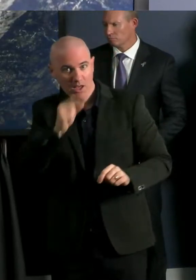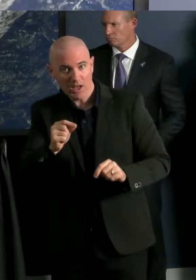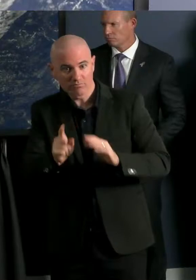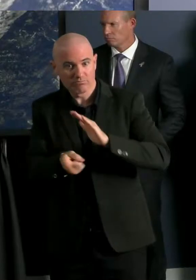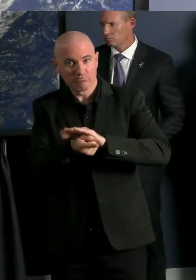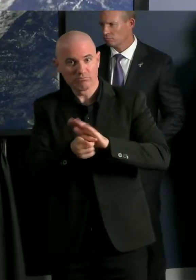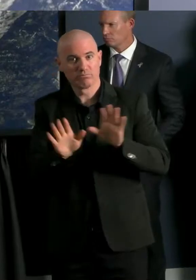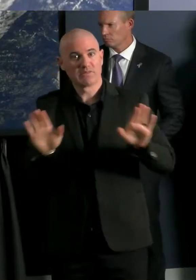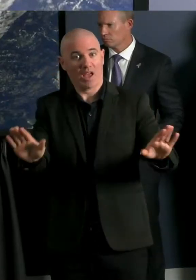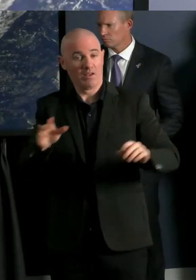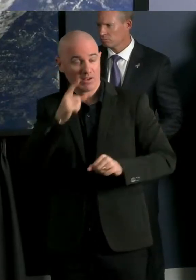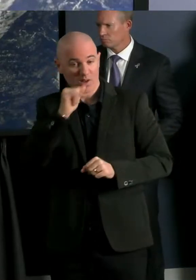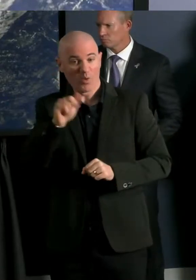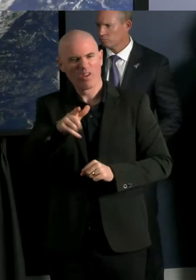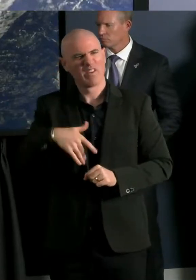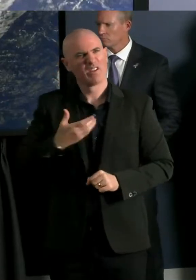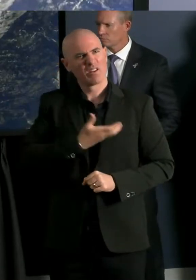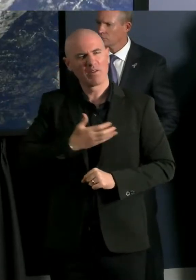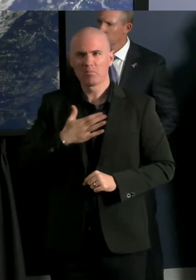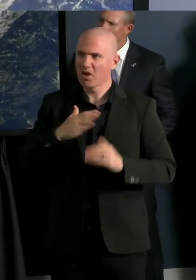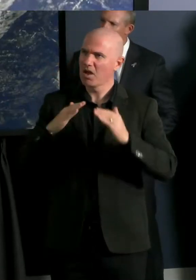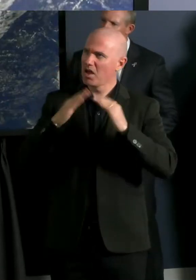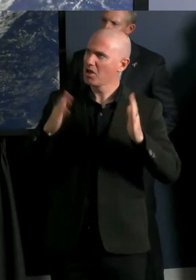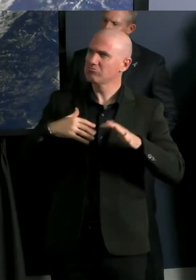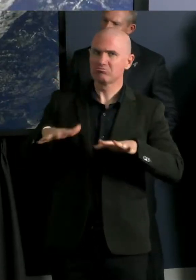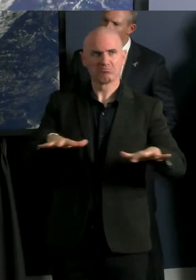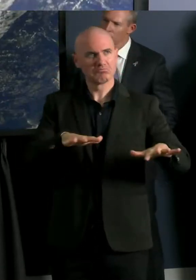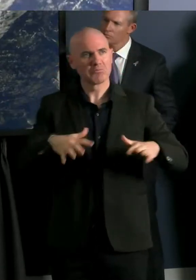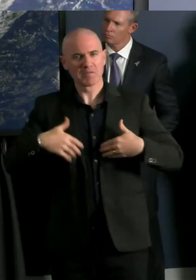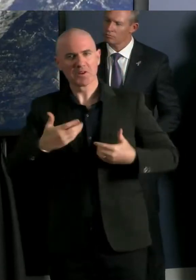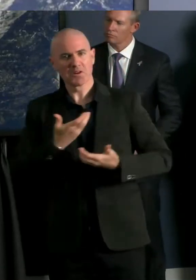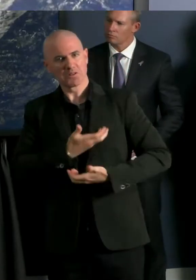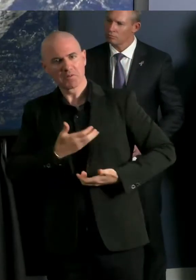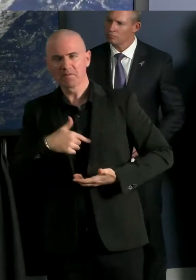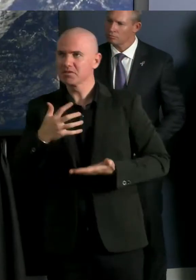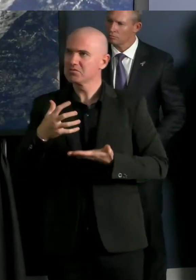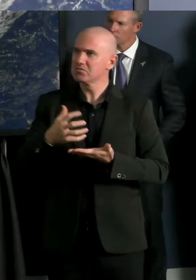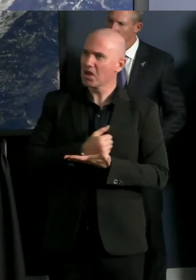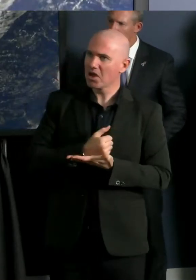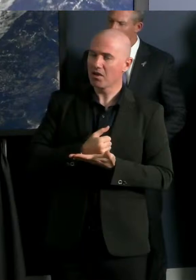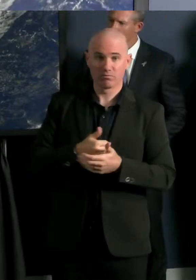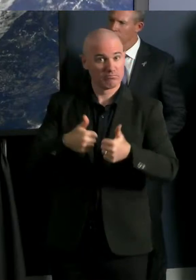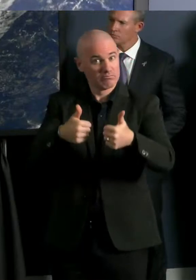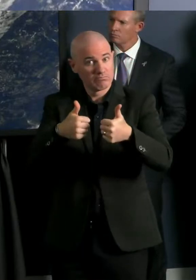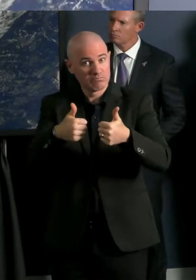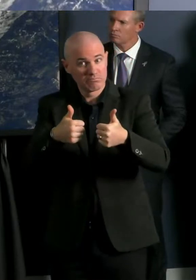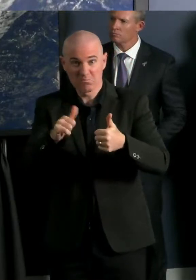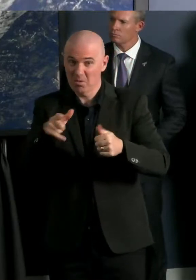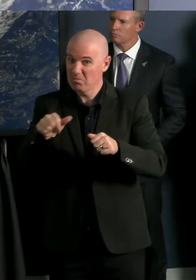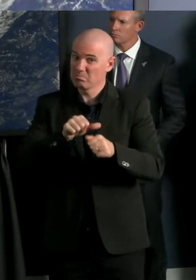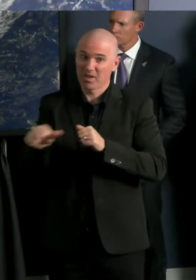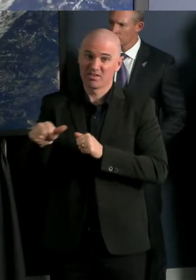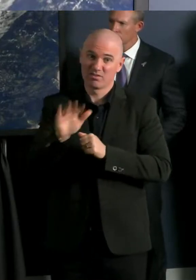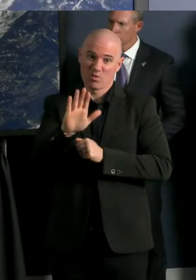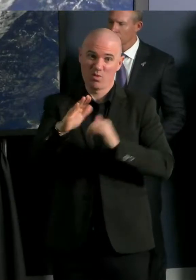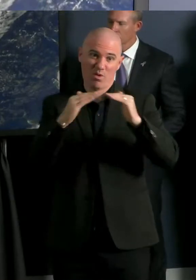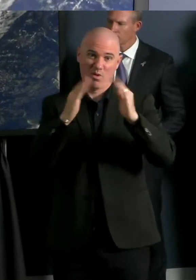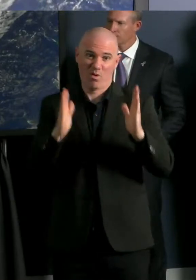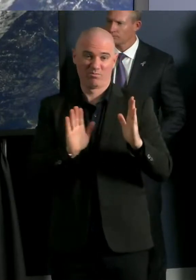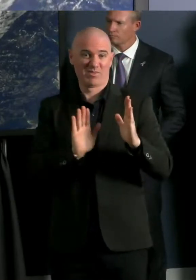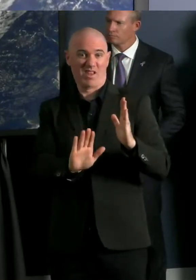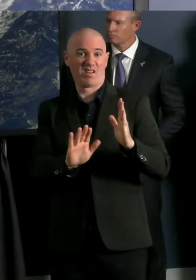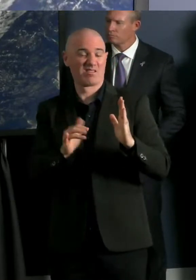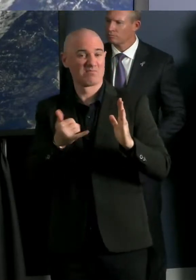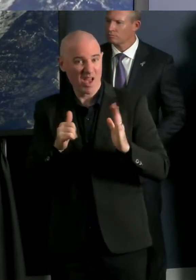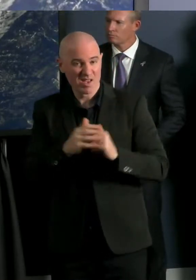you're comfortable in your residence and you're comfortable that you are safe and secure there, it's probably one of the safest spaces to be. but